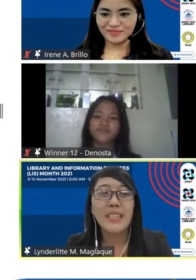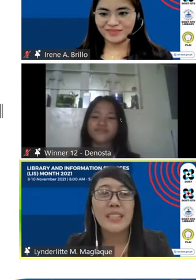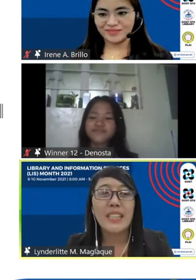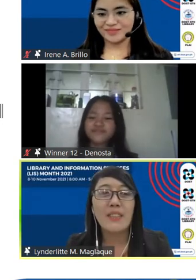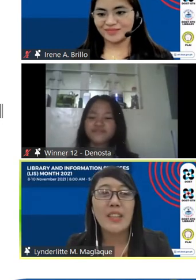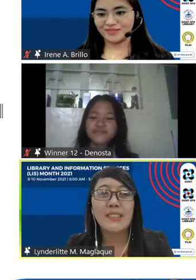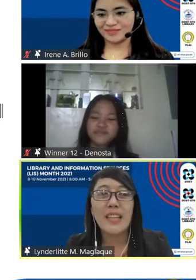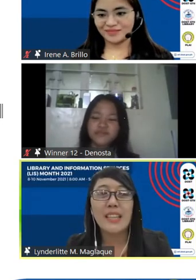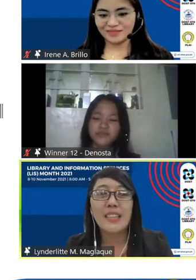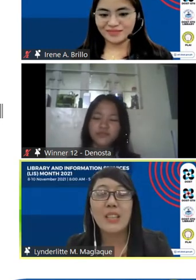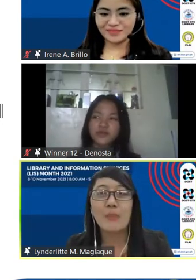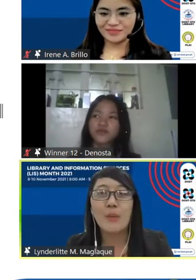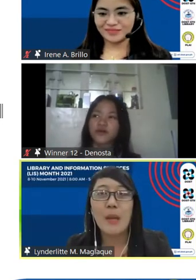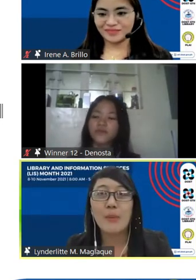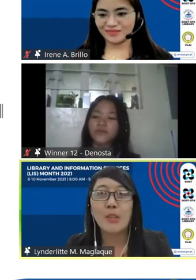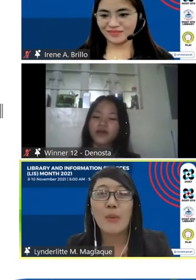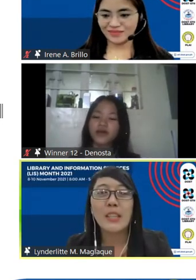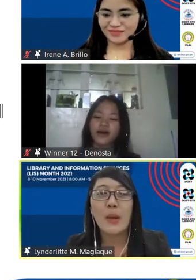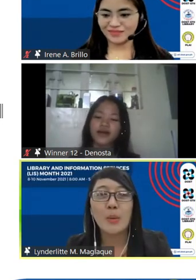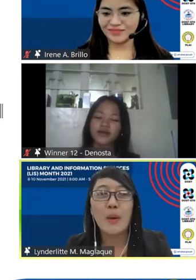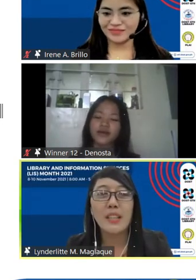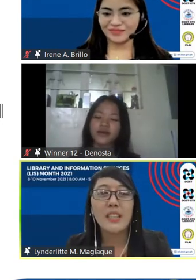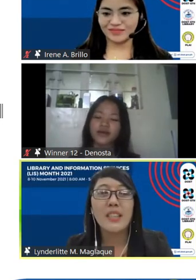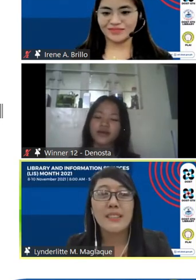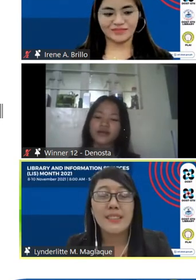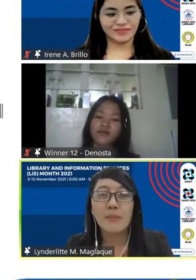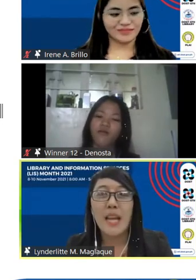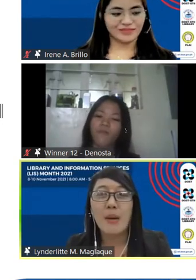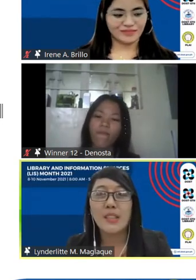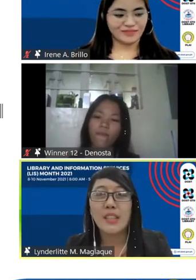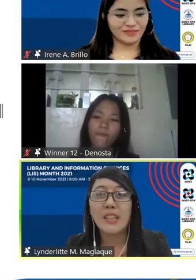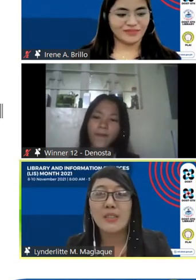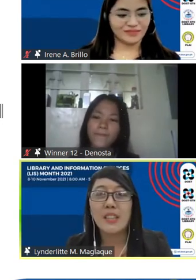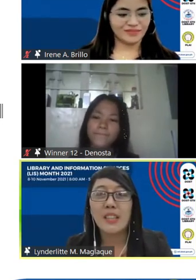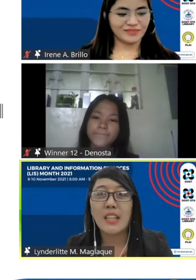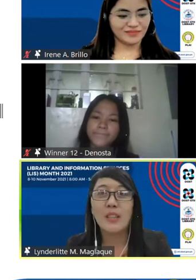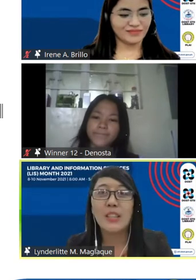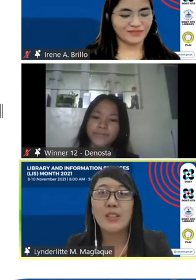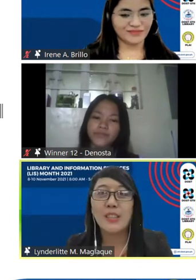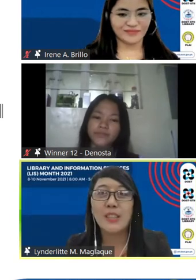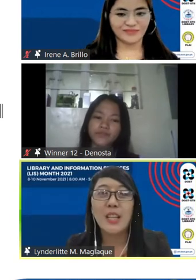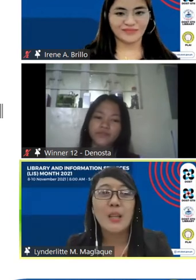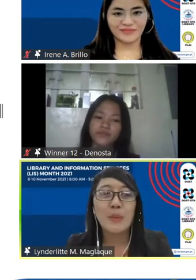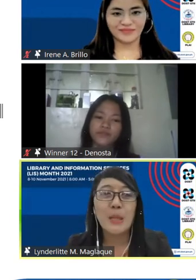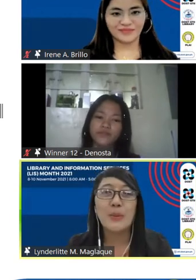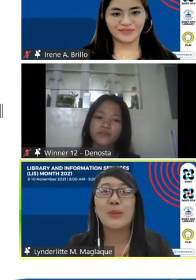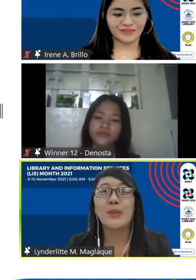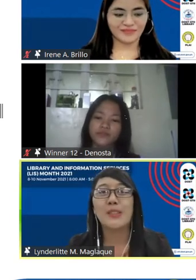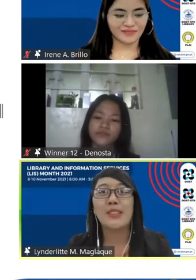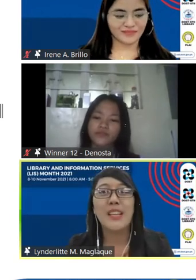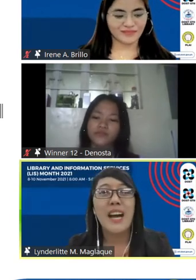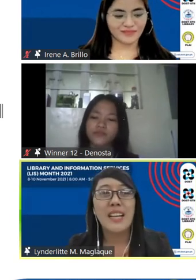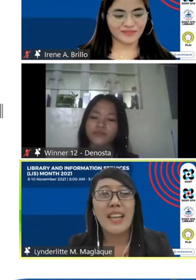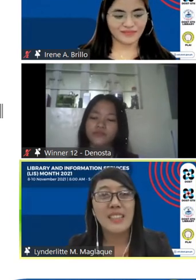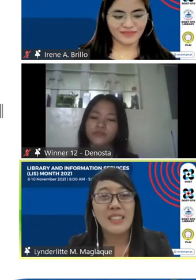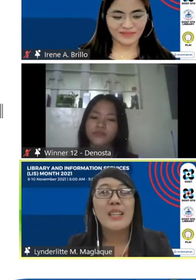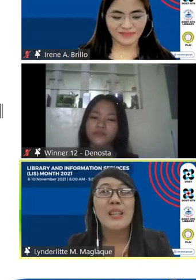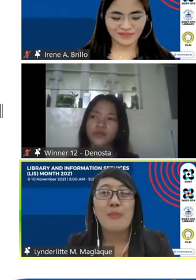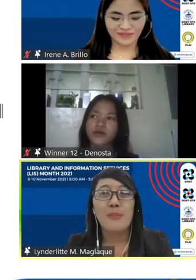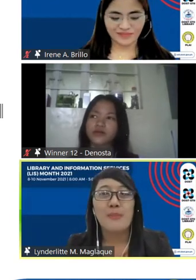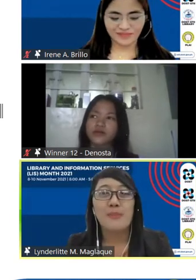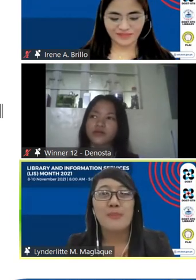Month, given this 10th day of November 2021, signed by our director, Director Richard P. Burgos.